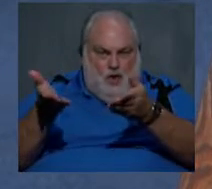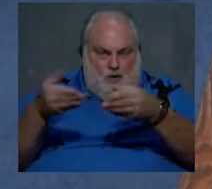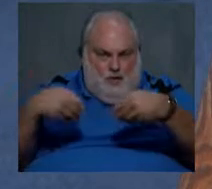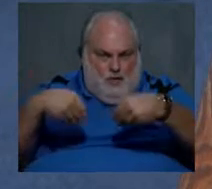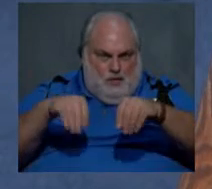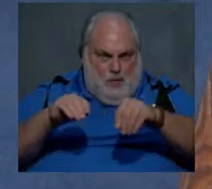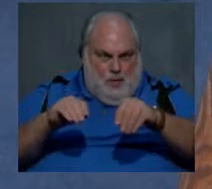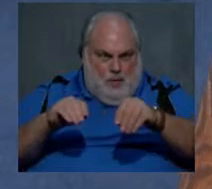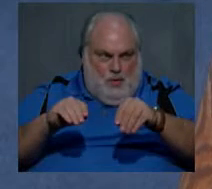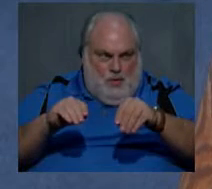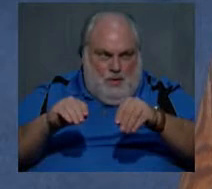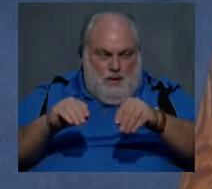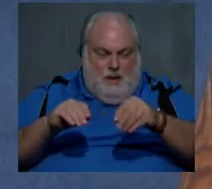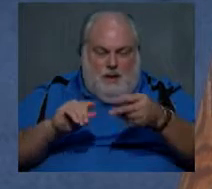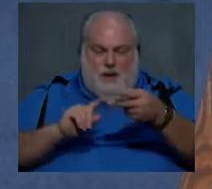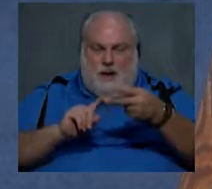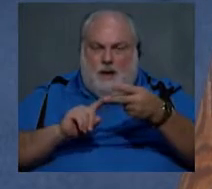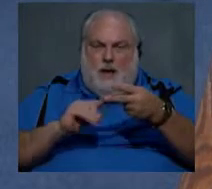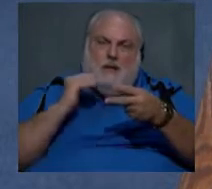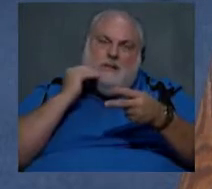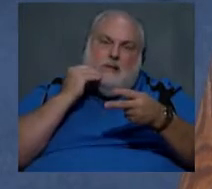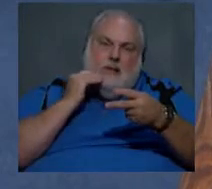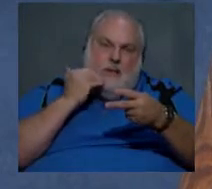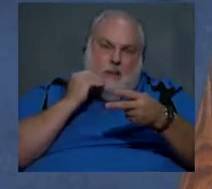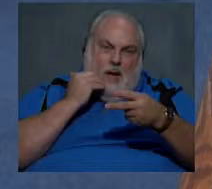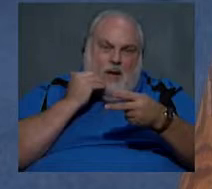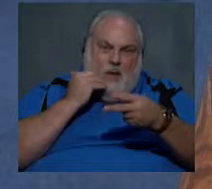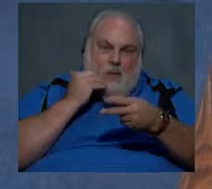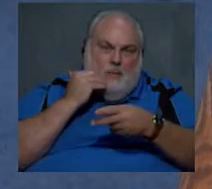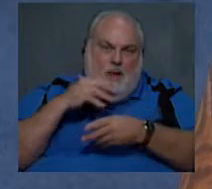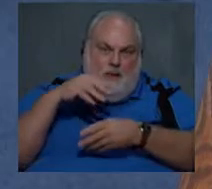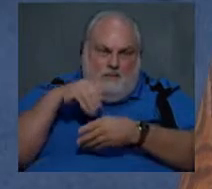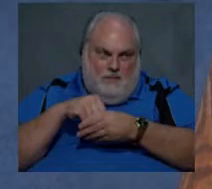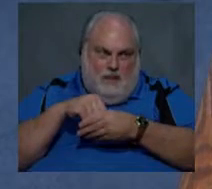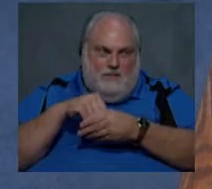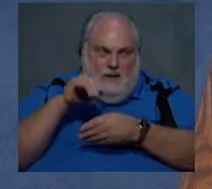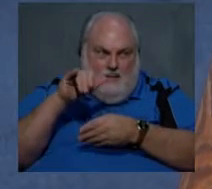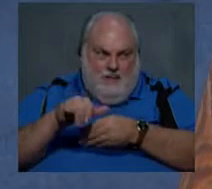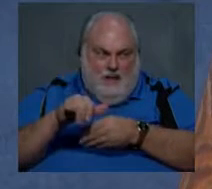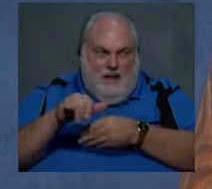sold, tobacco stores being part of the